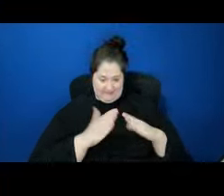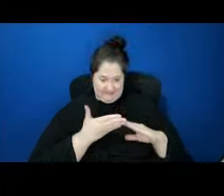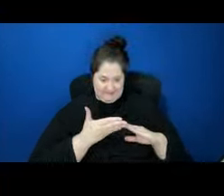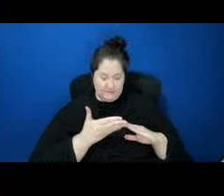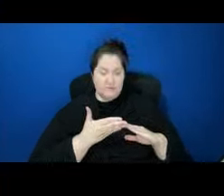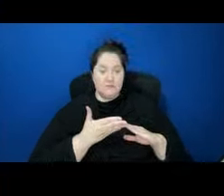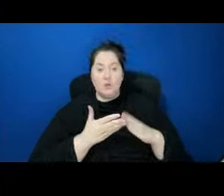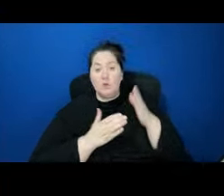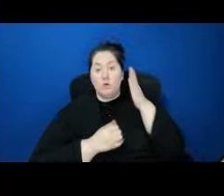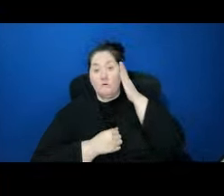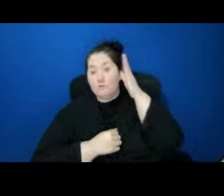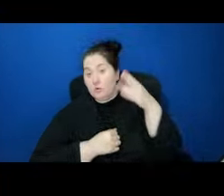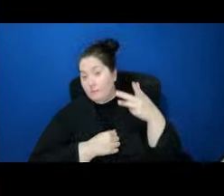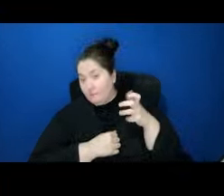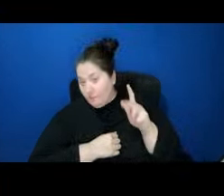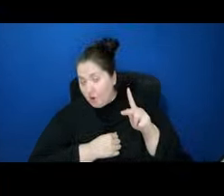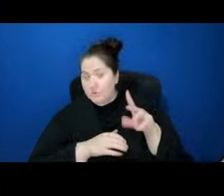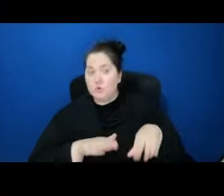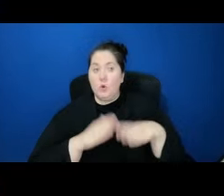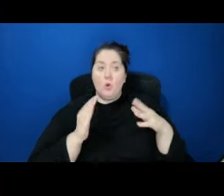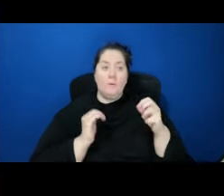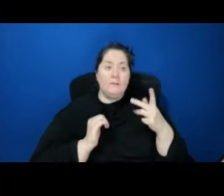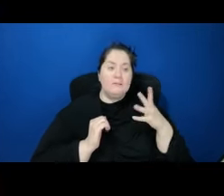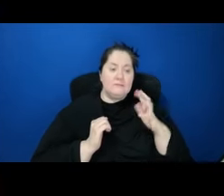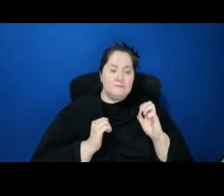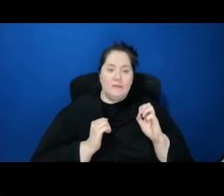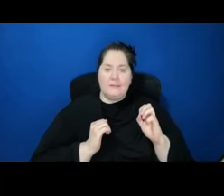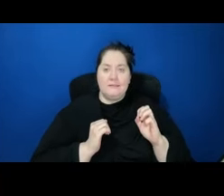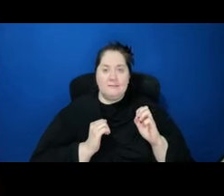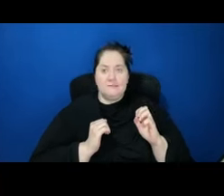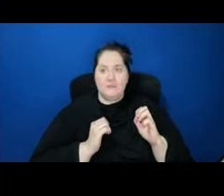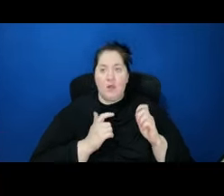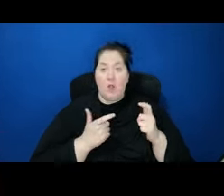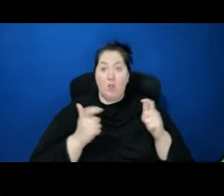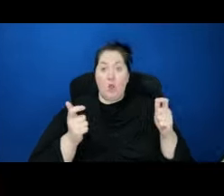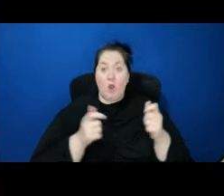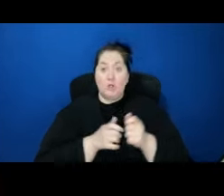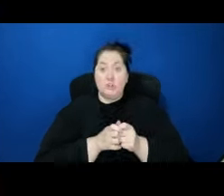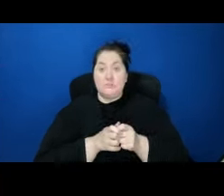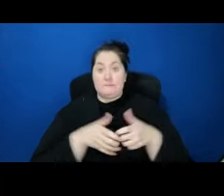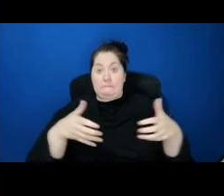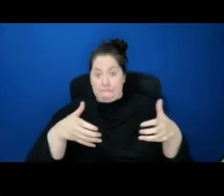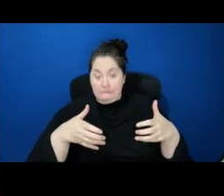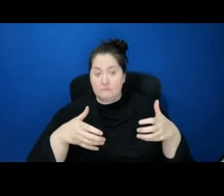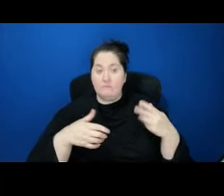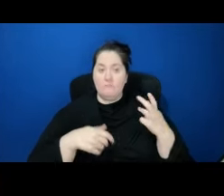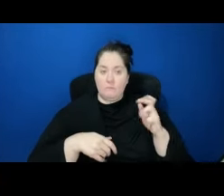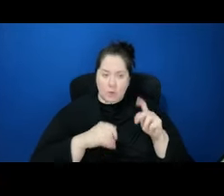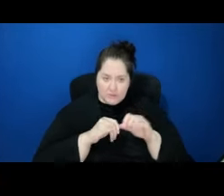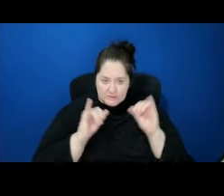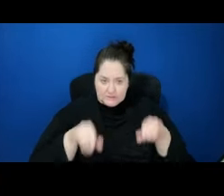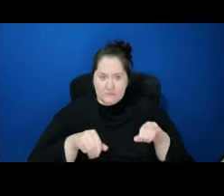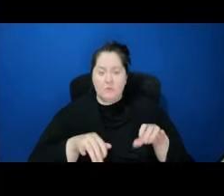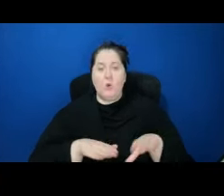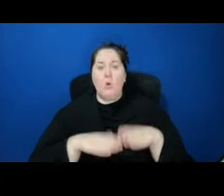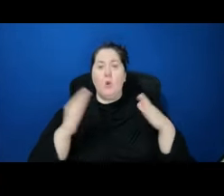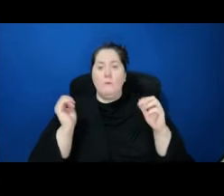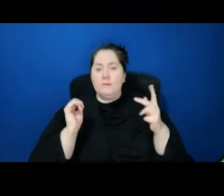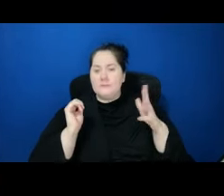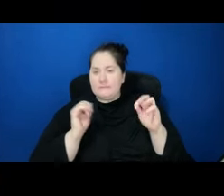the future of parks and open space is not a large expansion of our park system and our open space